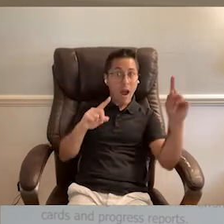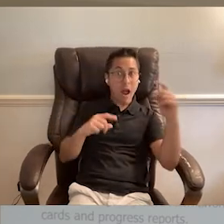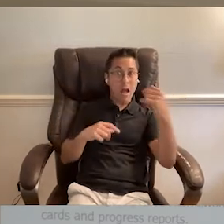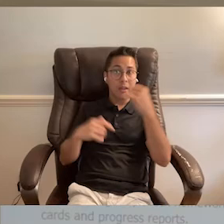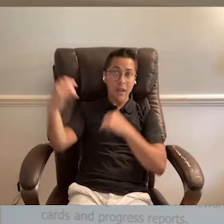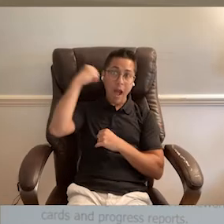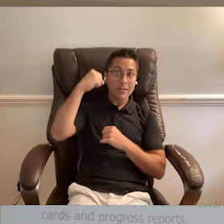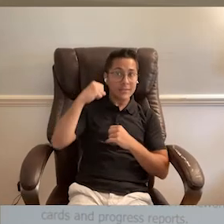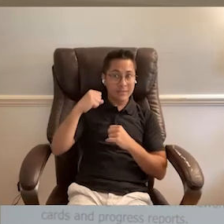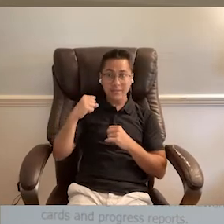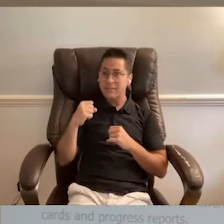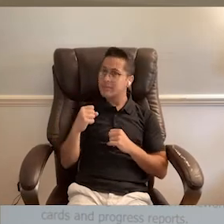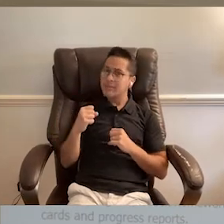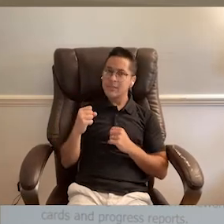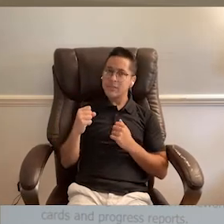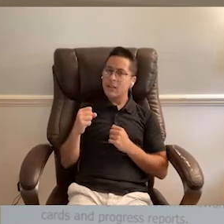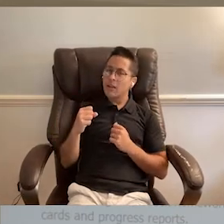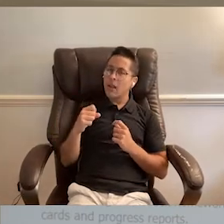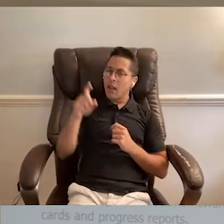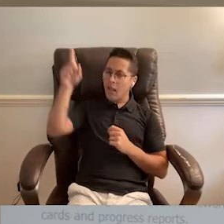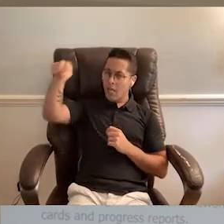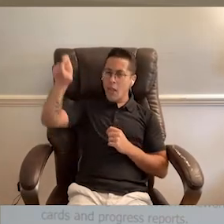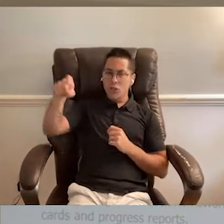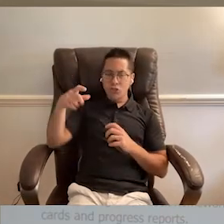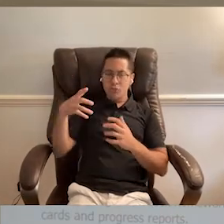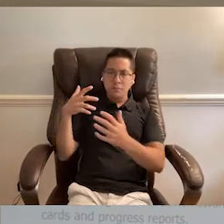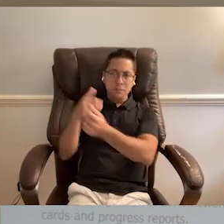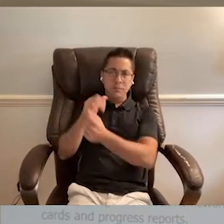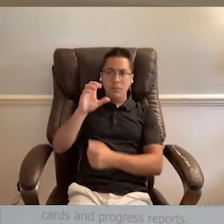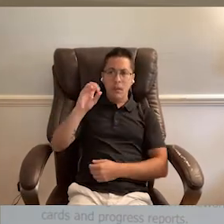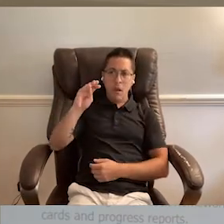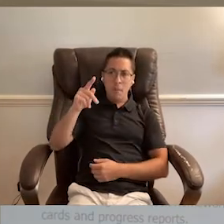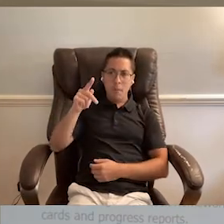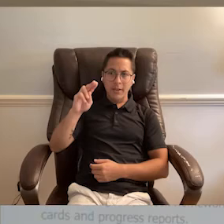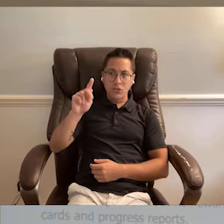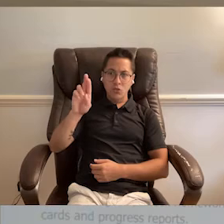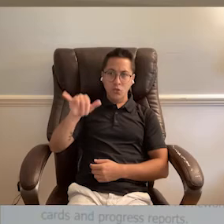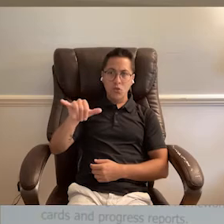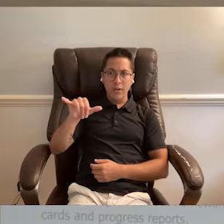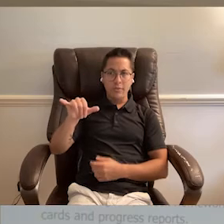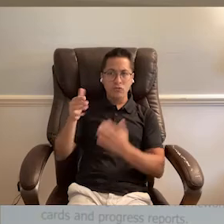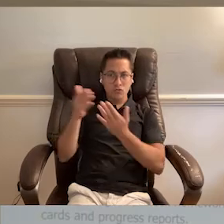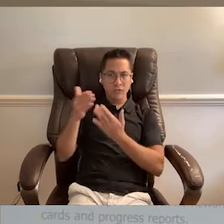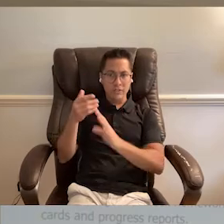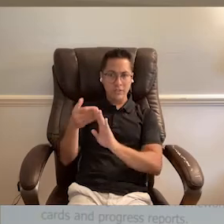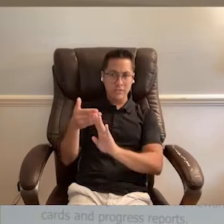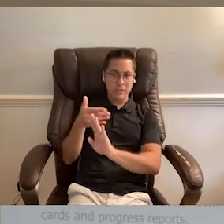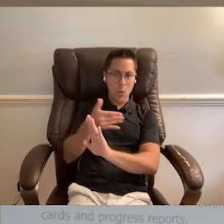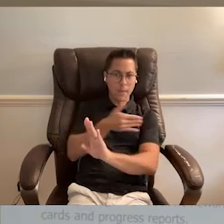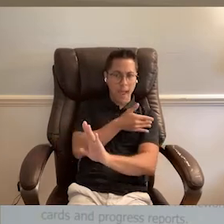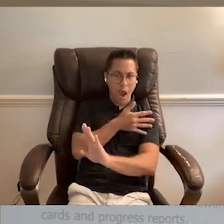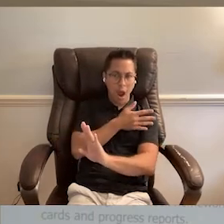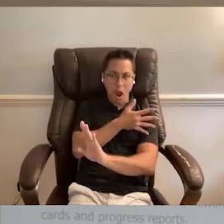ask for it, they should be able to give you compensatory services going back. Okay, I'm going to take questions at the end